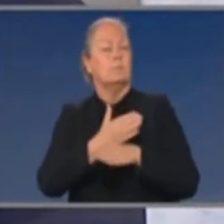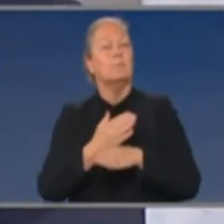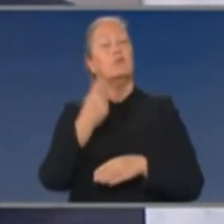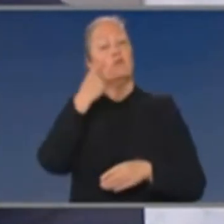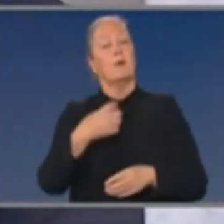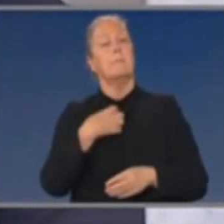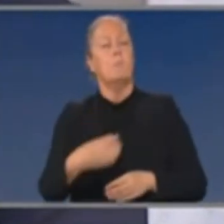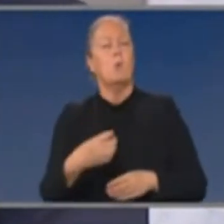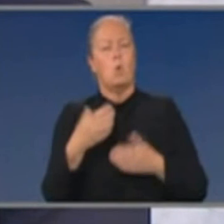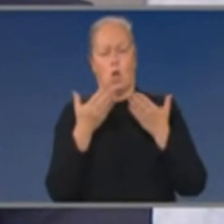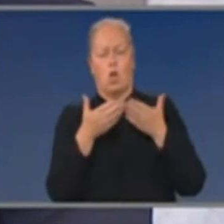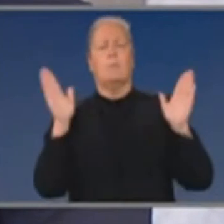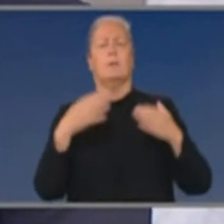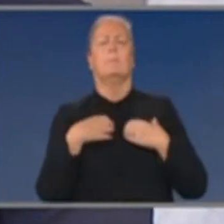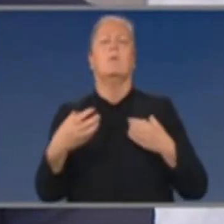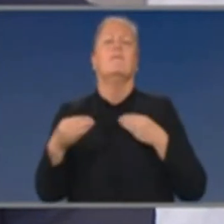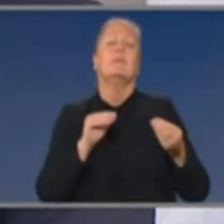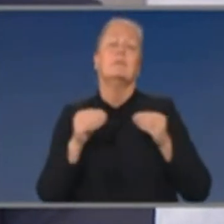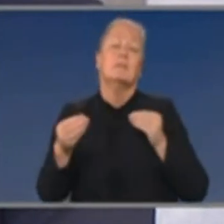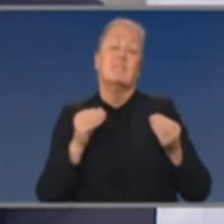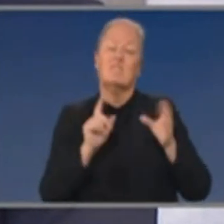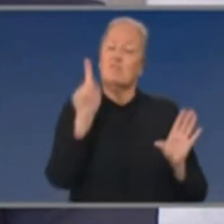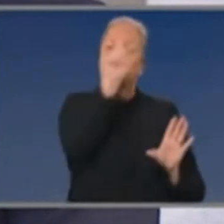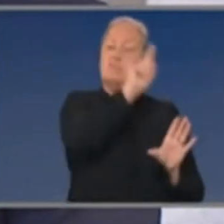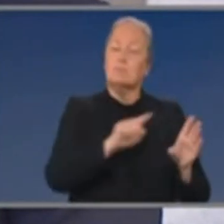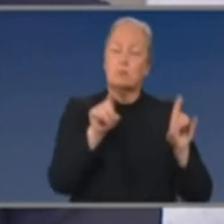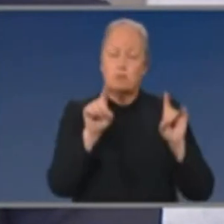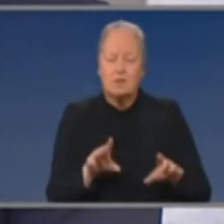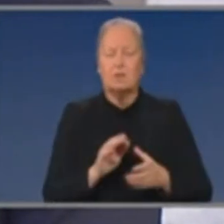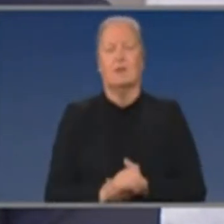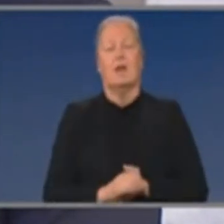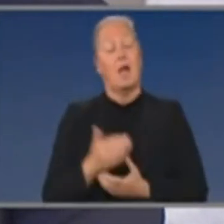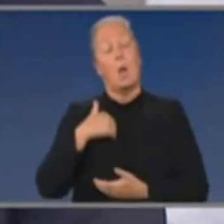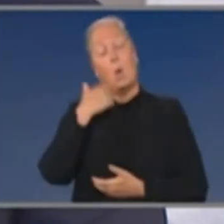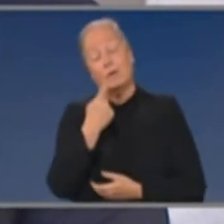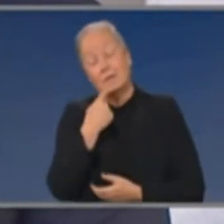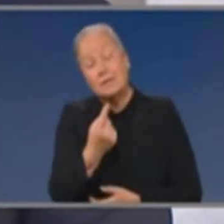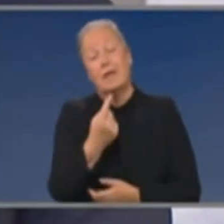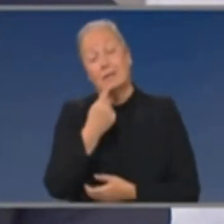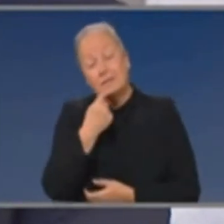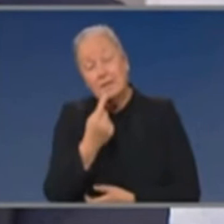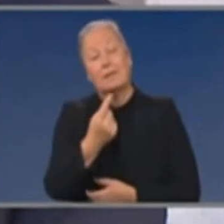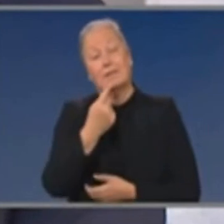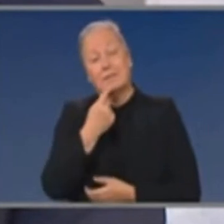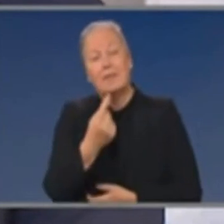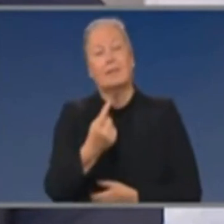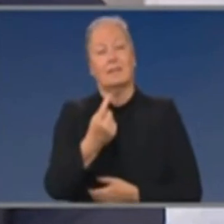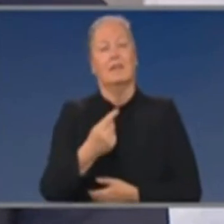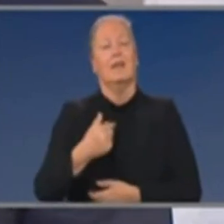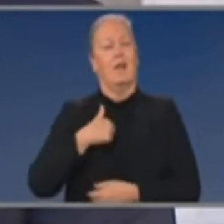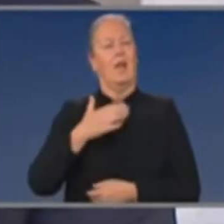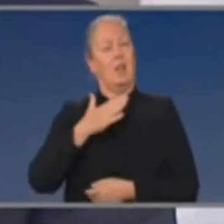and territory has its challenges. As you know, I've been very consistent in my view when it comes to the federation and what was